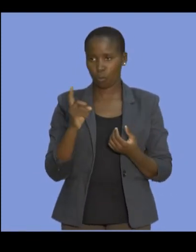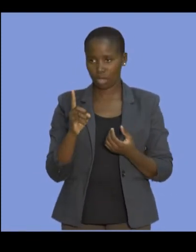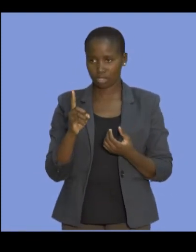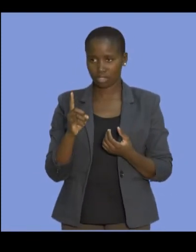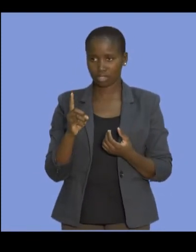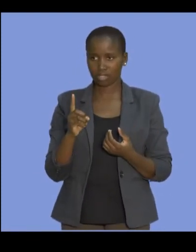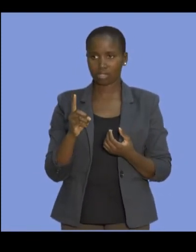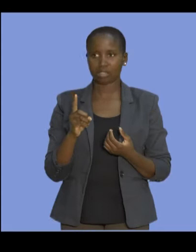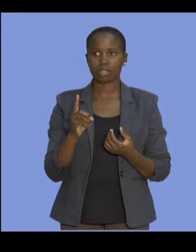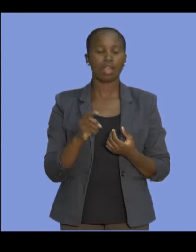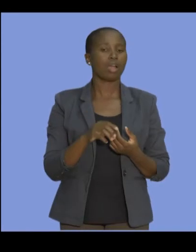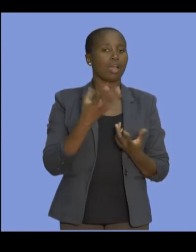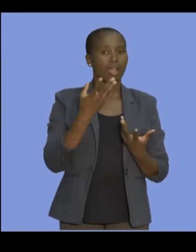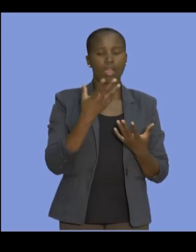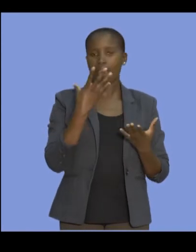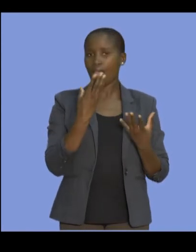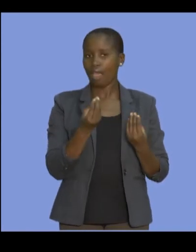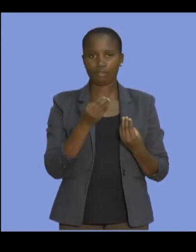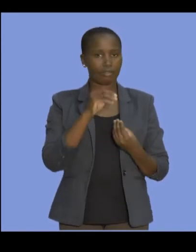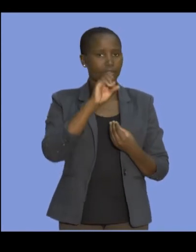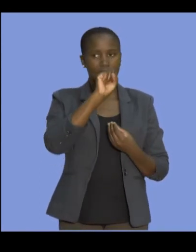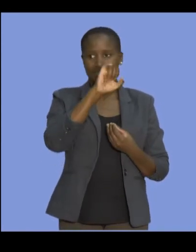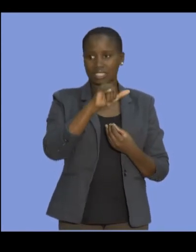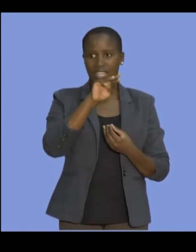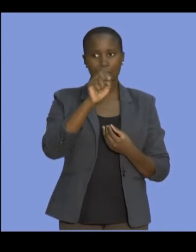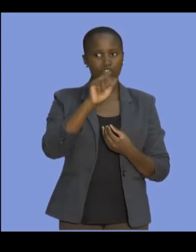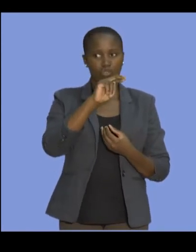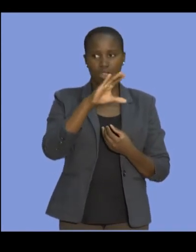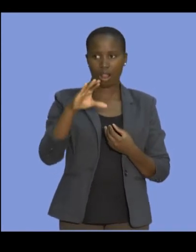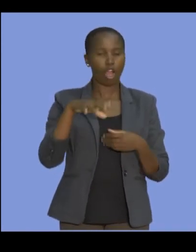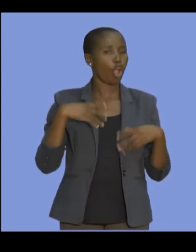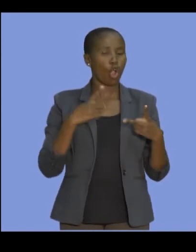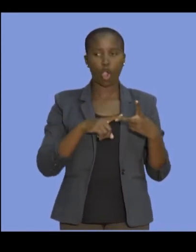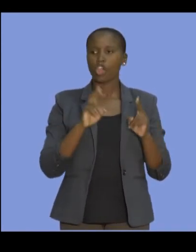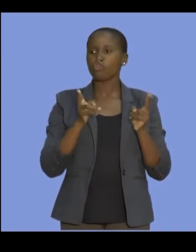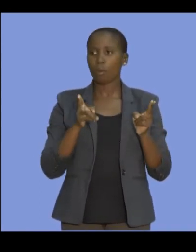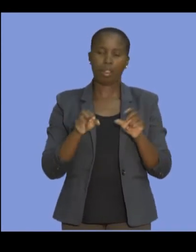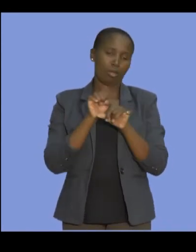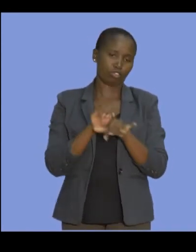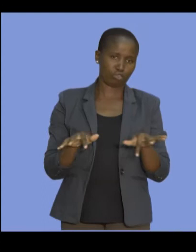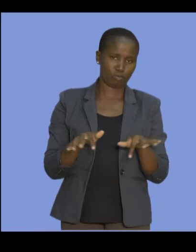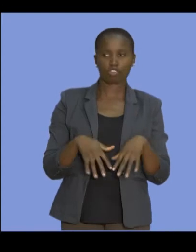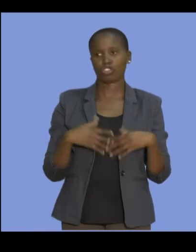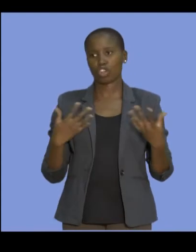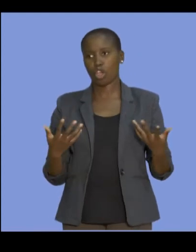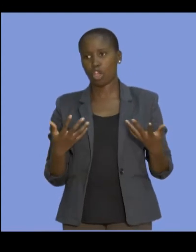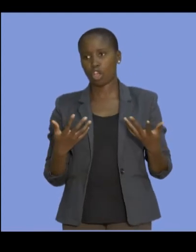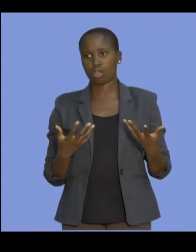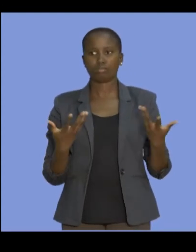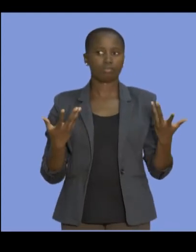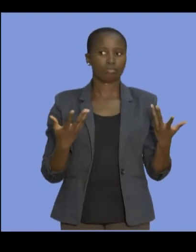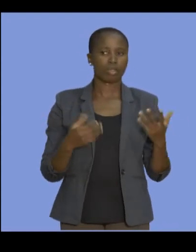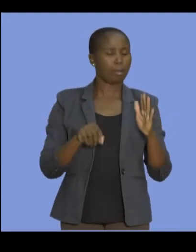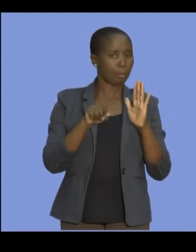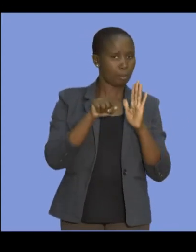to check symmetrical or normal distribution, positively skewed distribution, or